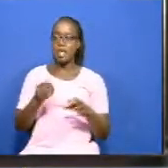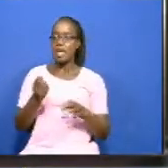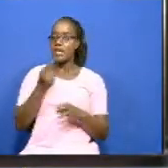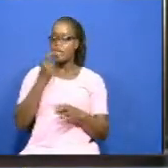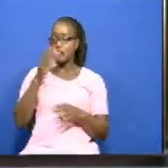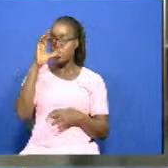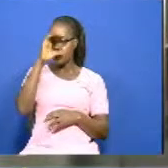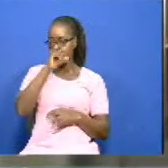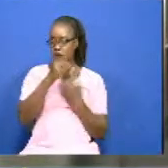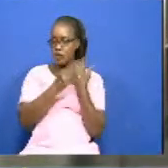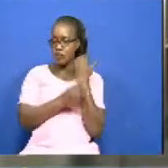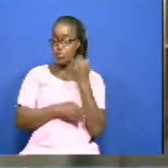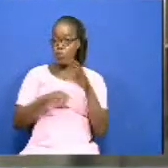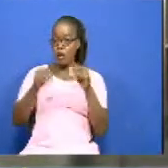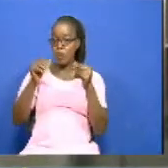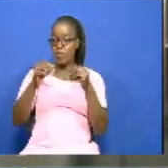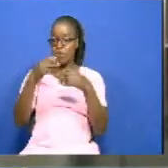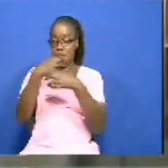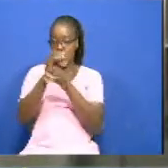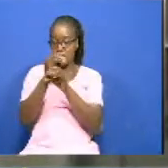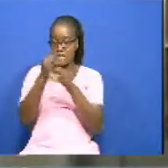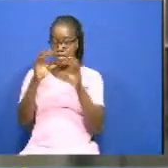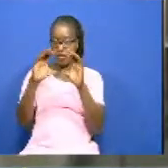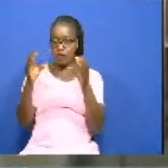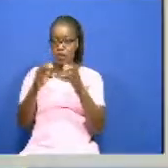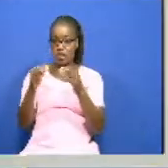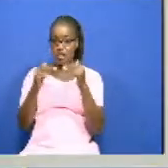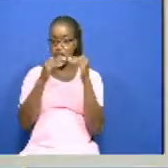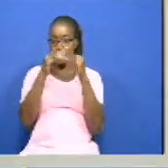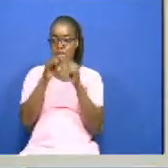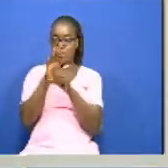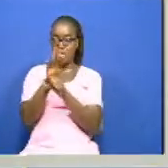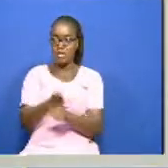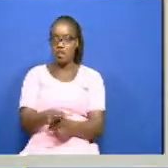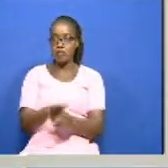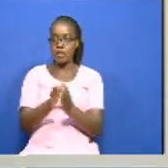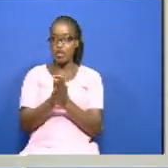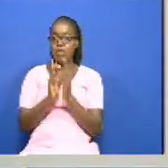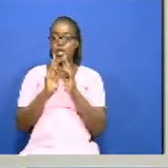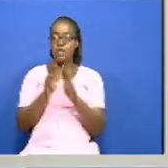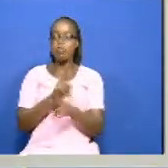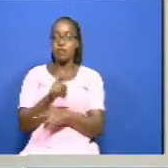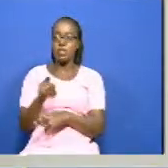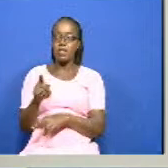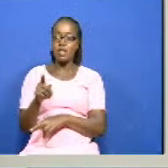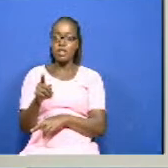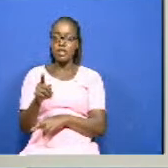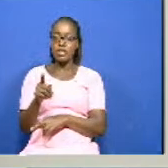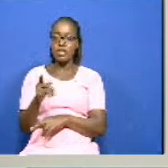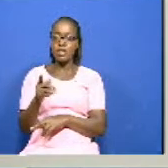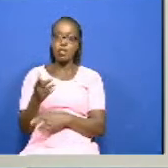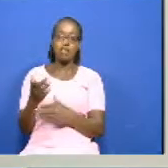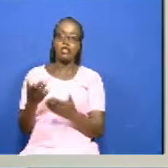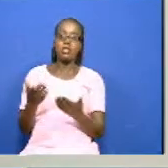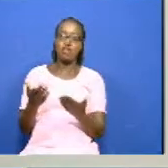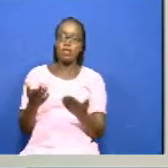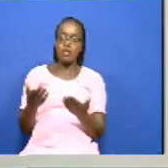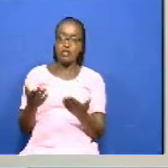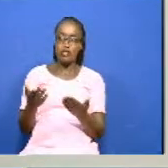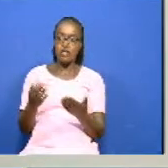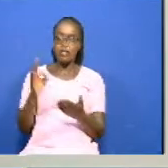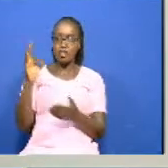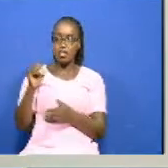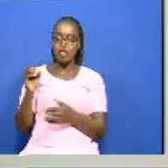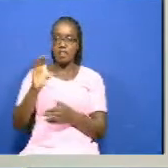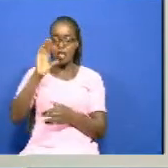to poor quality screening at community levels and stigma. That report, the one thing you would notice, other than being among the 30 high